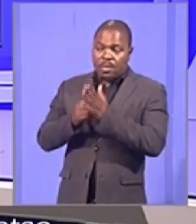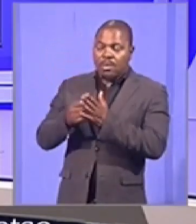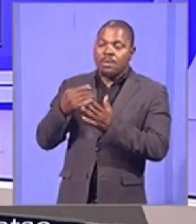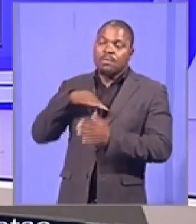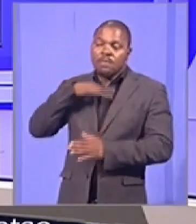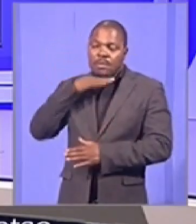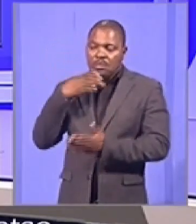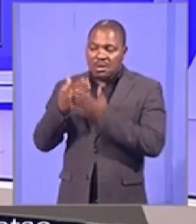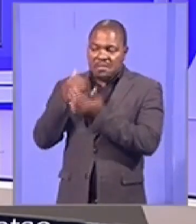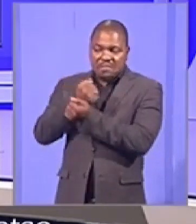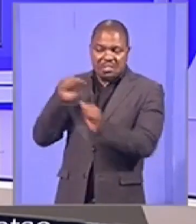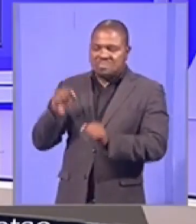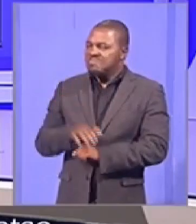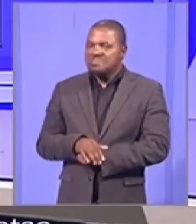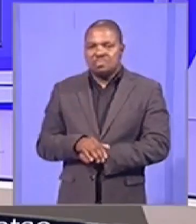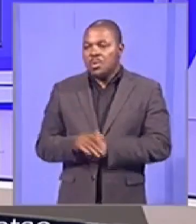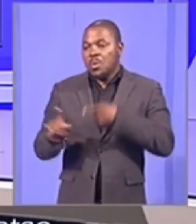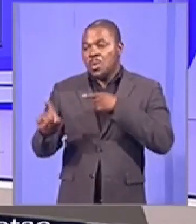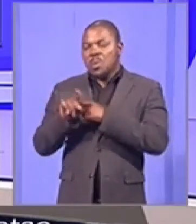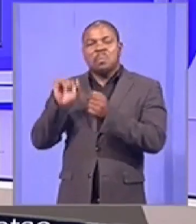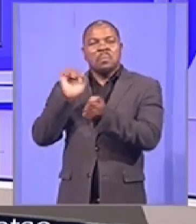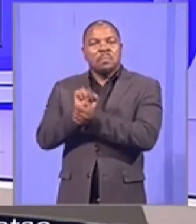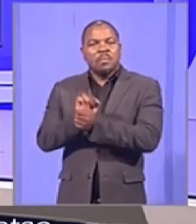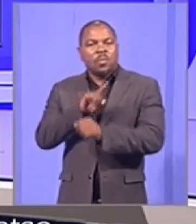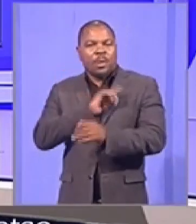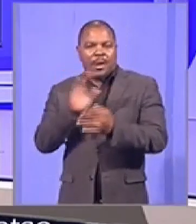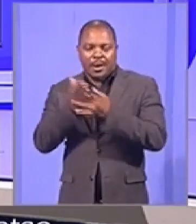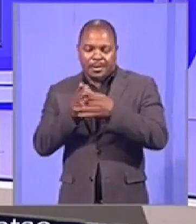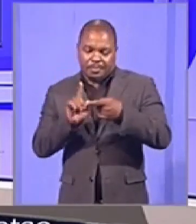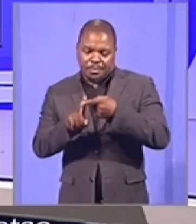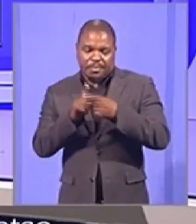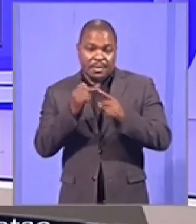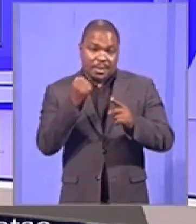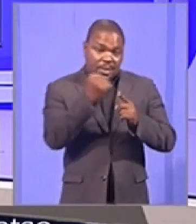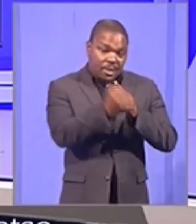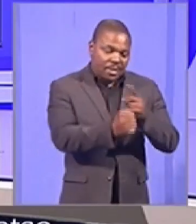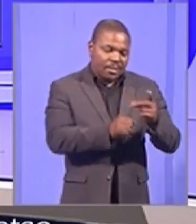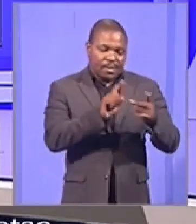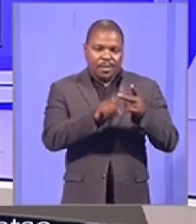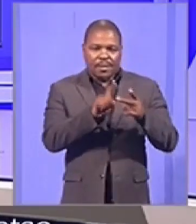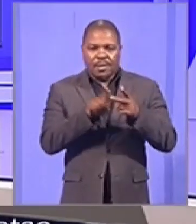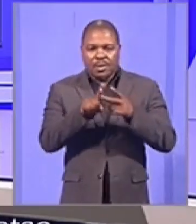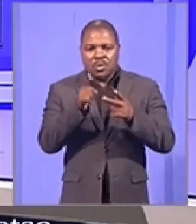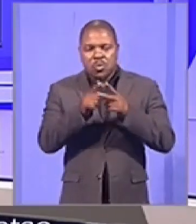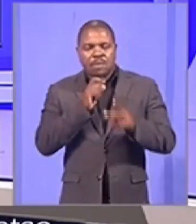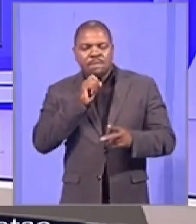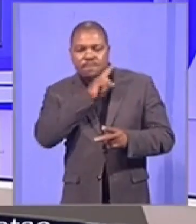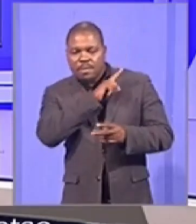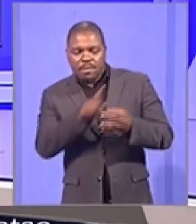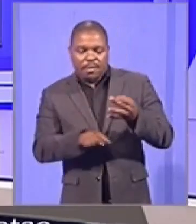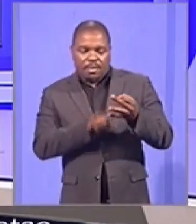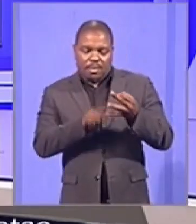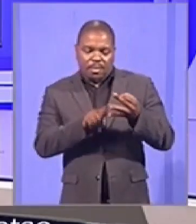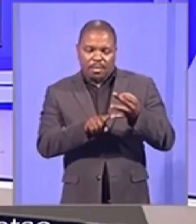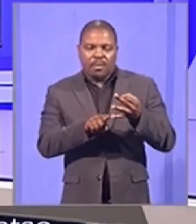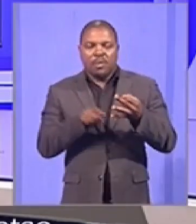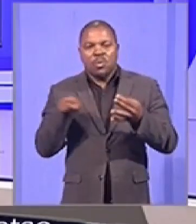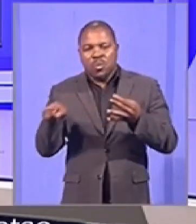ka beile. Setswana le banwe ke ditatofatso di akaretsa polao di le pedi tsa tsietso le ya go